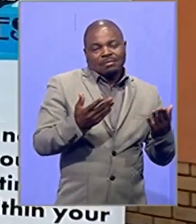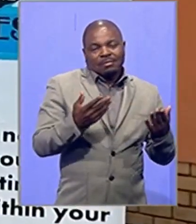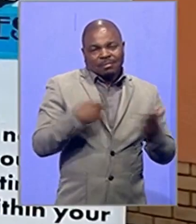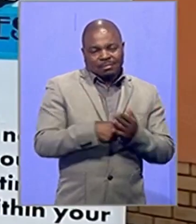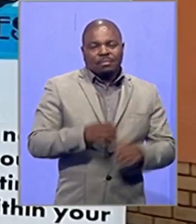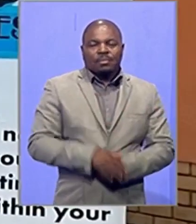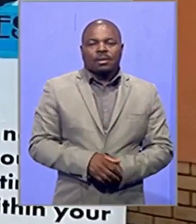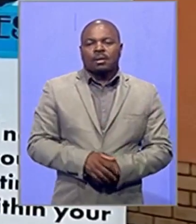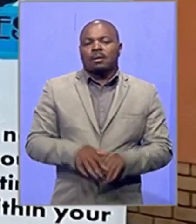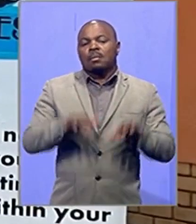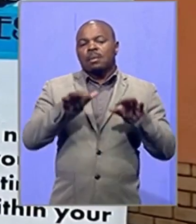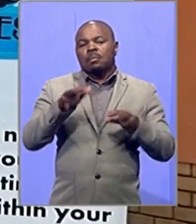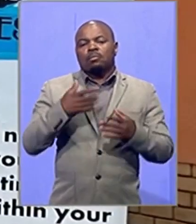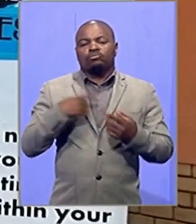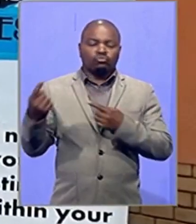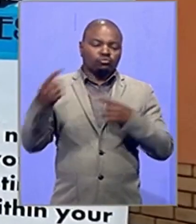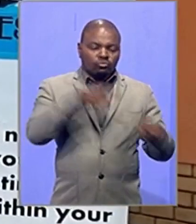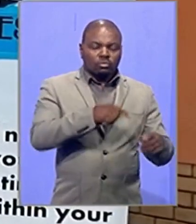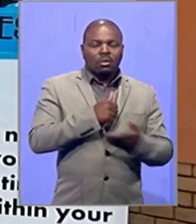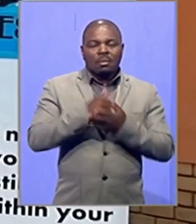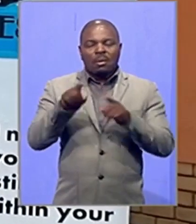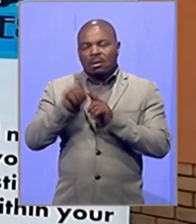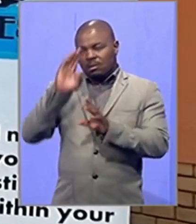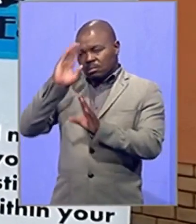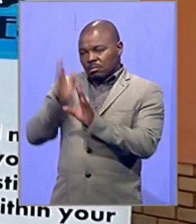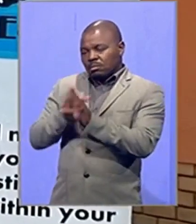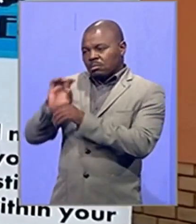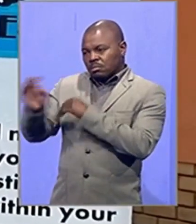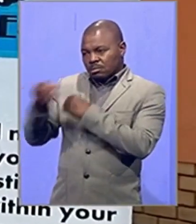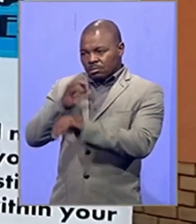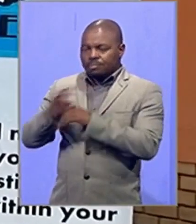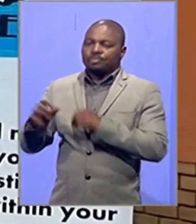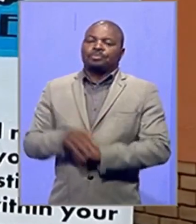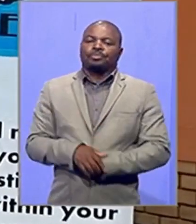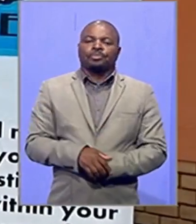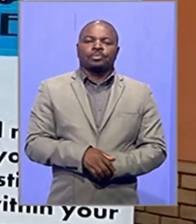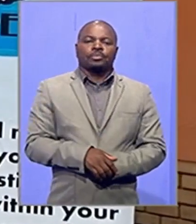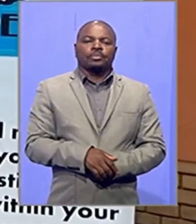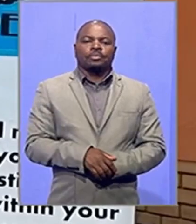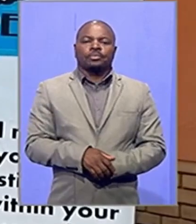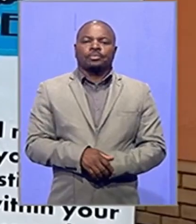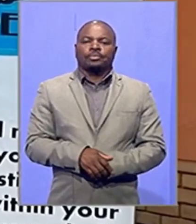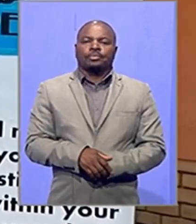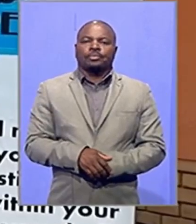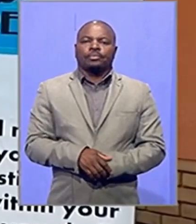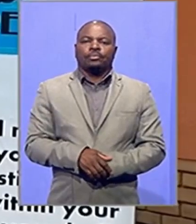ba bona ke monokeng kwa teng go akaretsa go thobiwa maikutlo ke Katlego Nyoni wa dikgang tsa SABC Seshego.